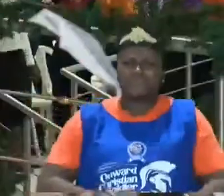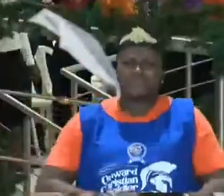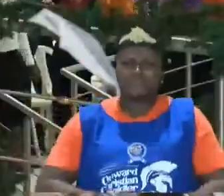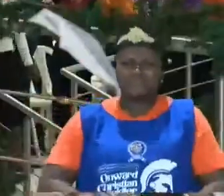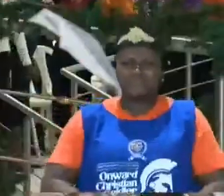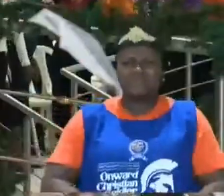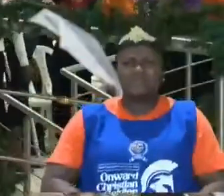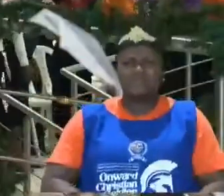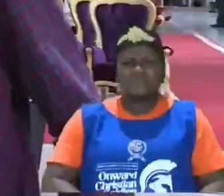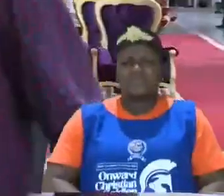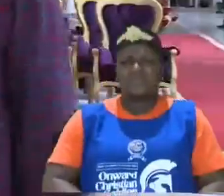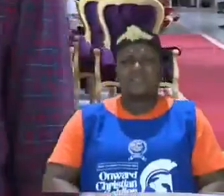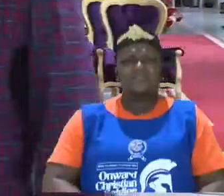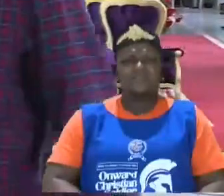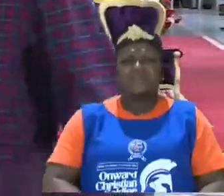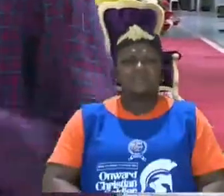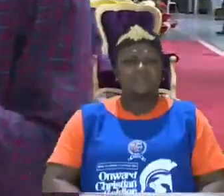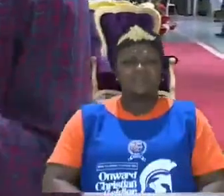Thank you.